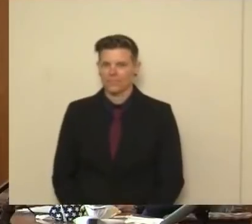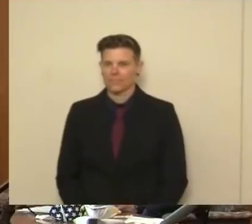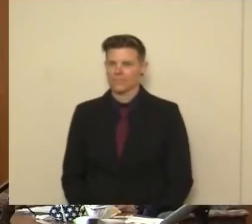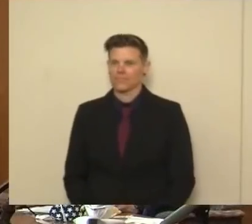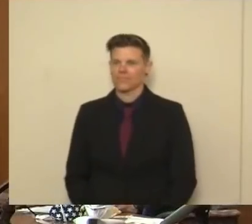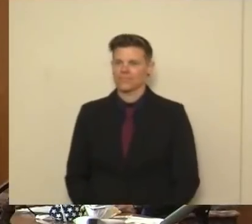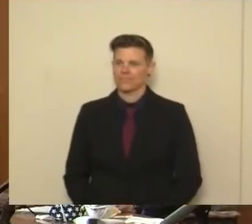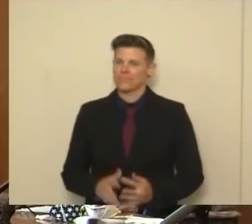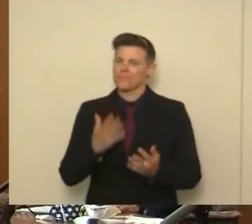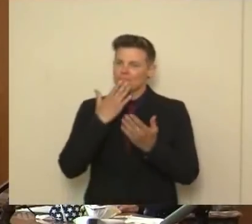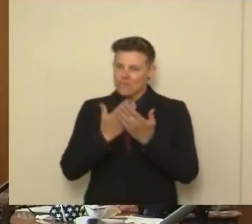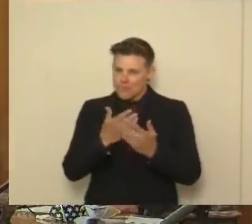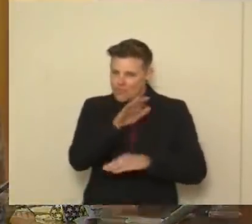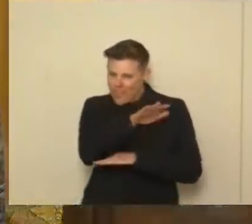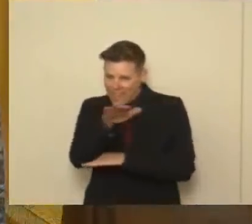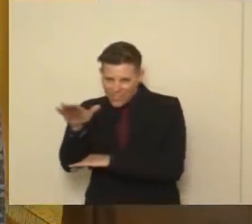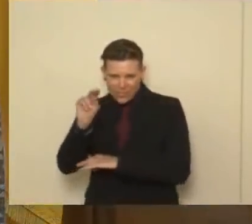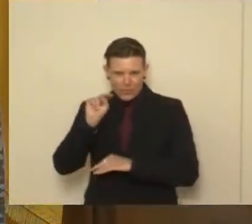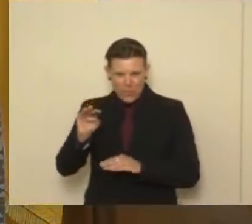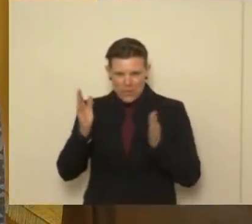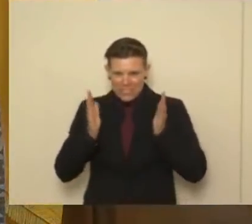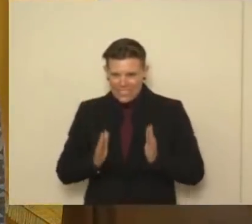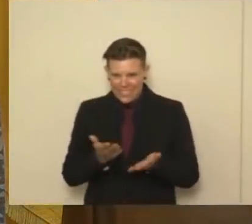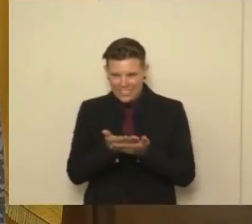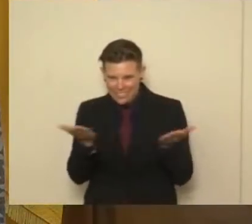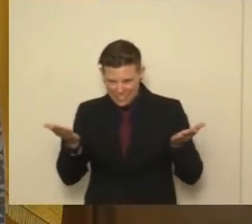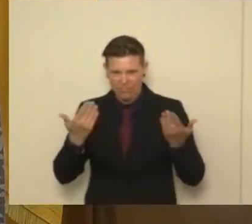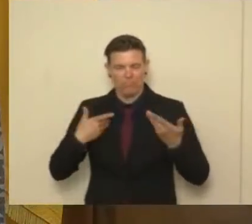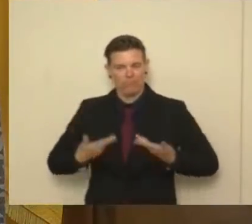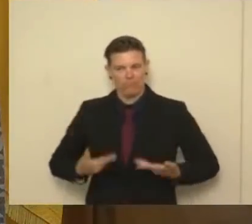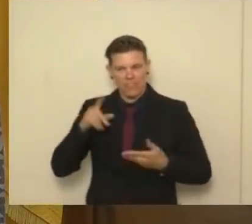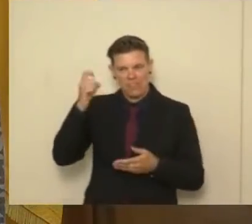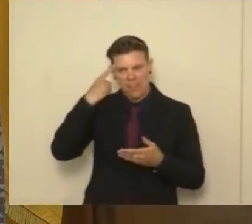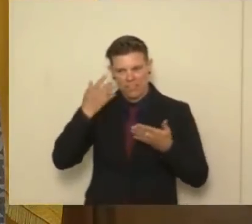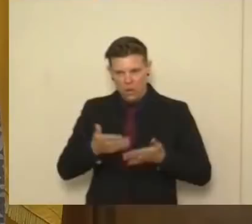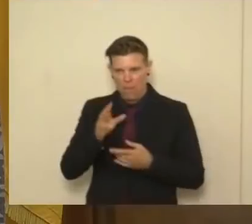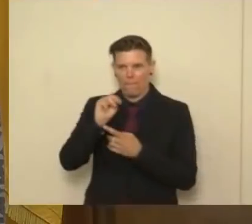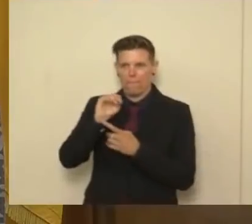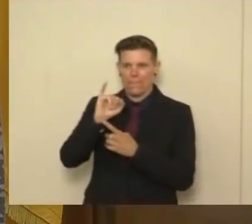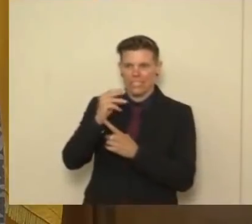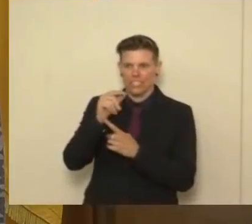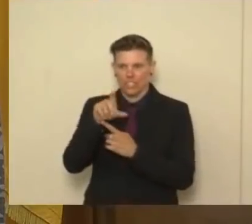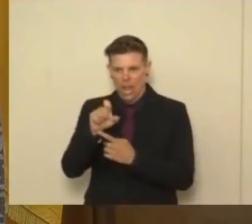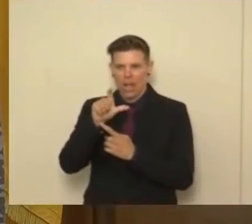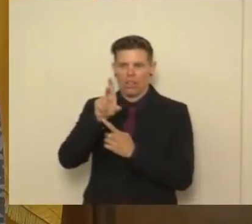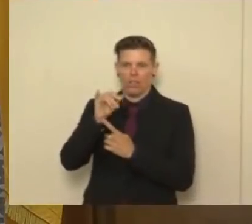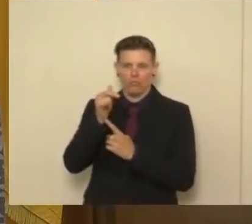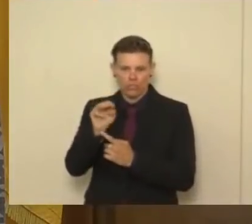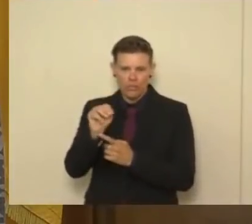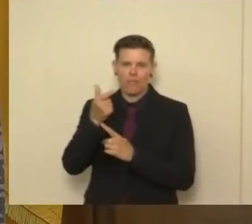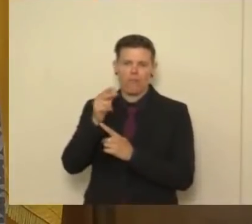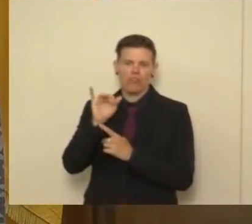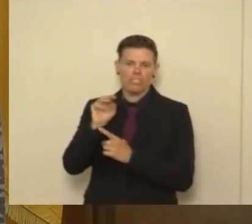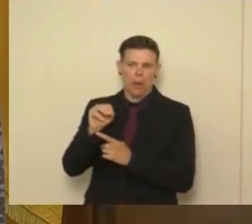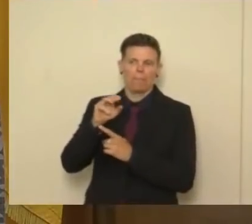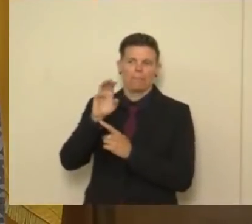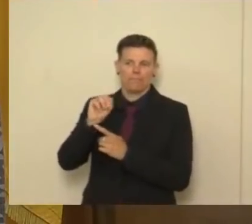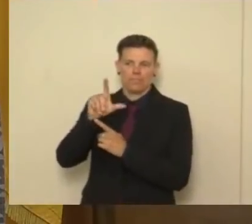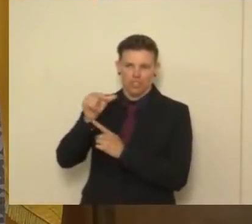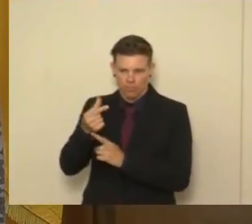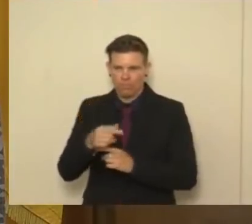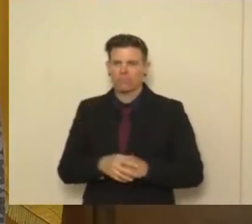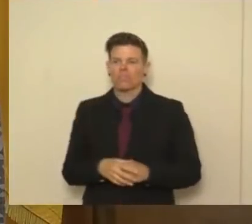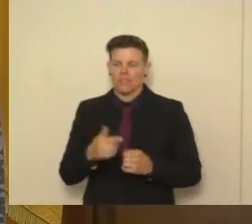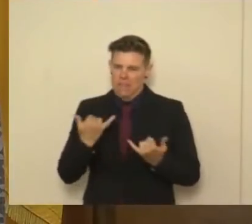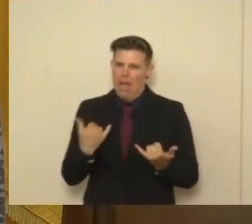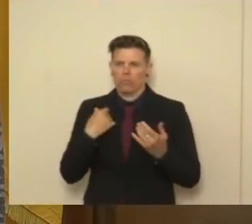Good afternoon, New Mexico. It's Governor Lujan Grisham, and thank you very much for joining us today for our weekly COVID